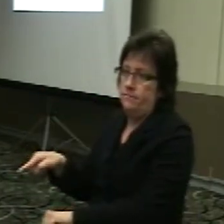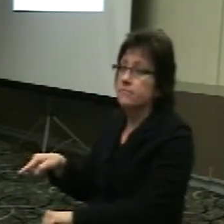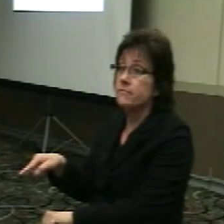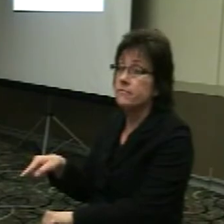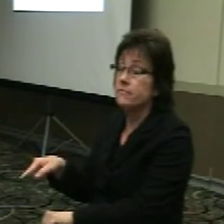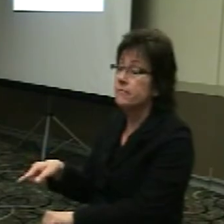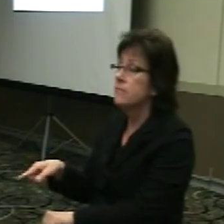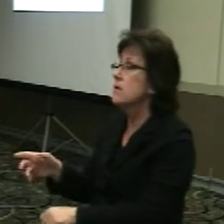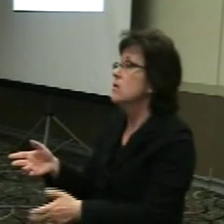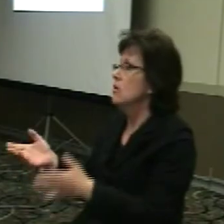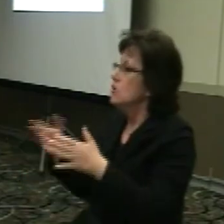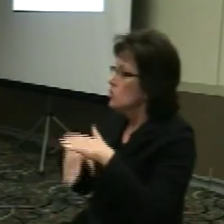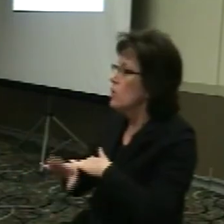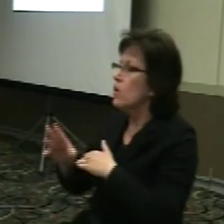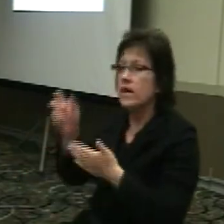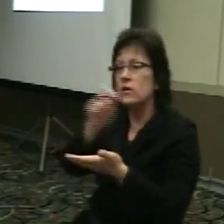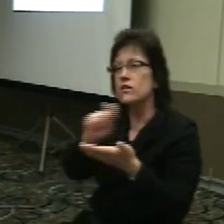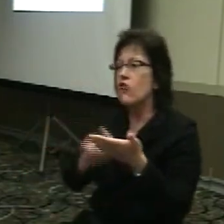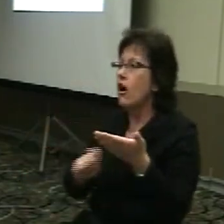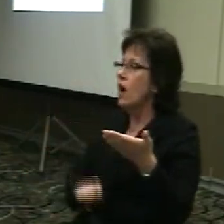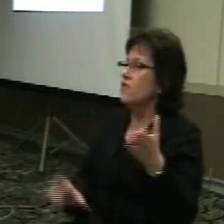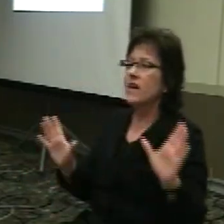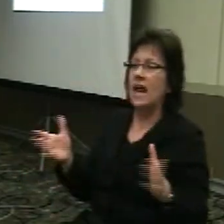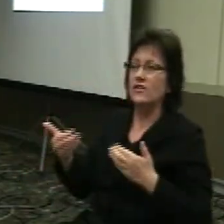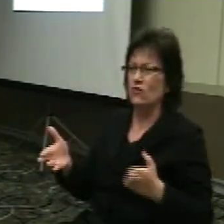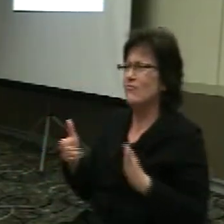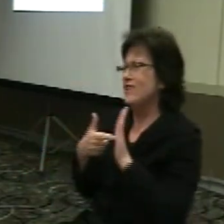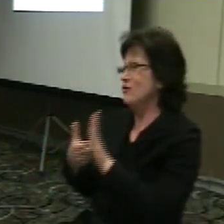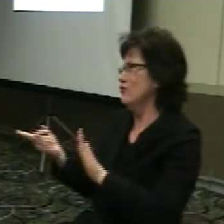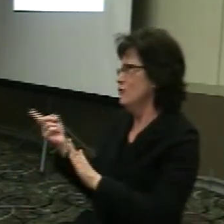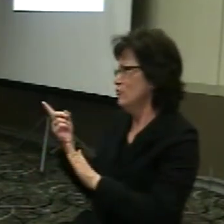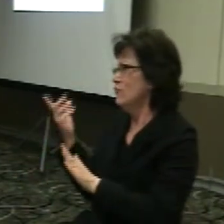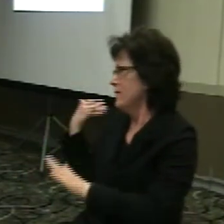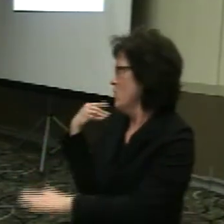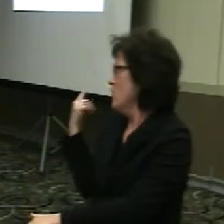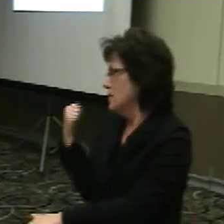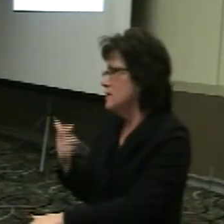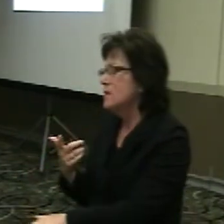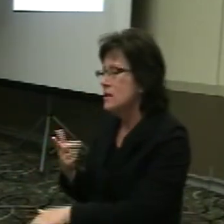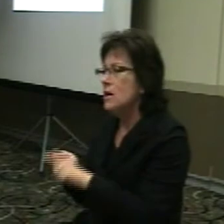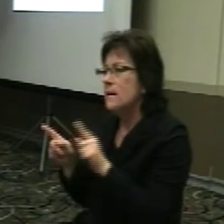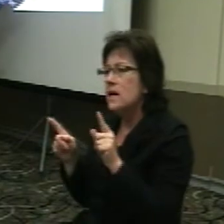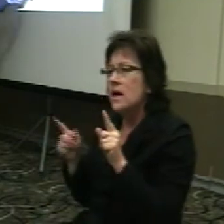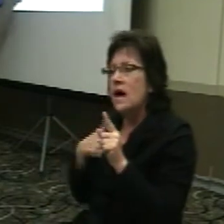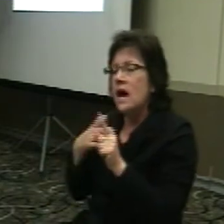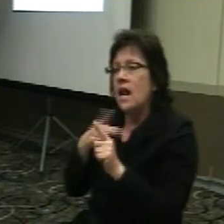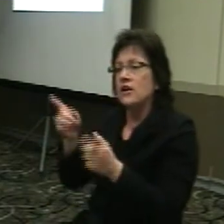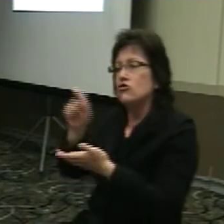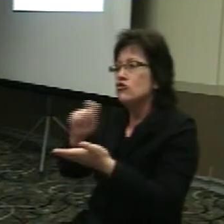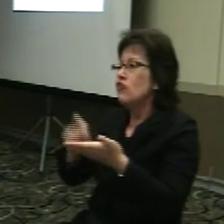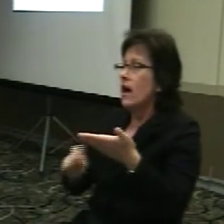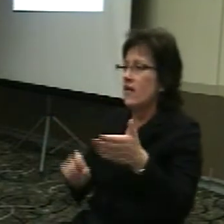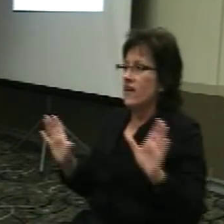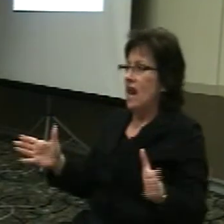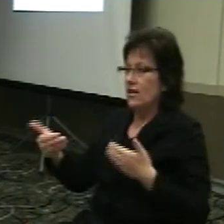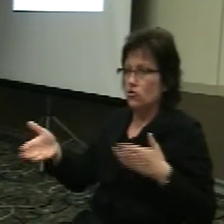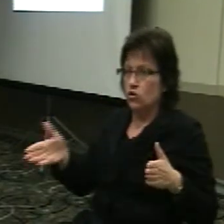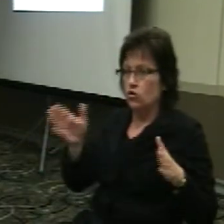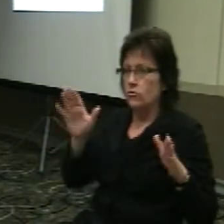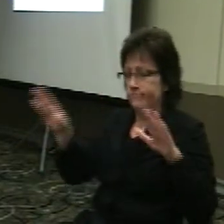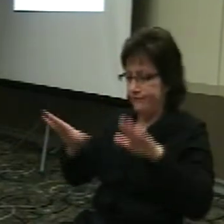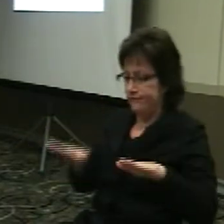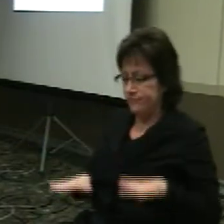We go in and we draw the classroom out. And again, I know we've shown this before, and I hate to repeat, but we'll talk about it. I like to draw the classroom out just because I think